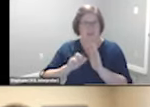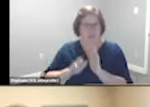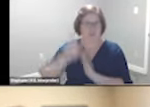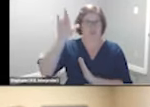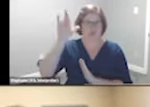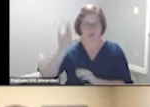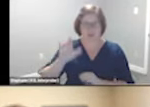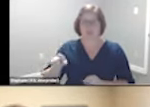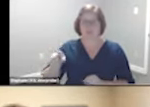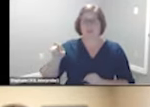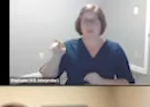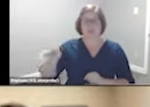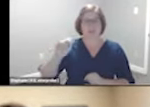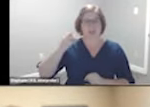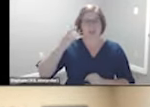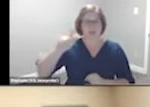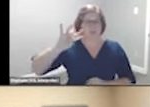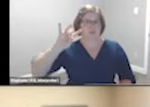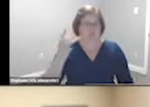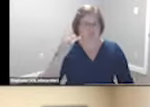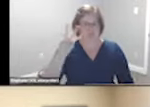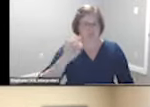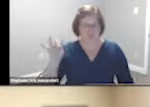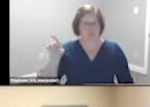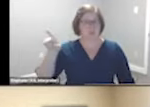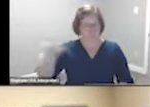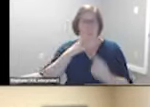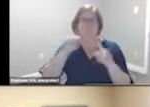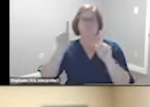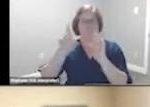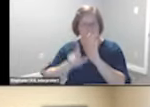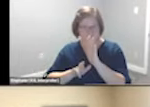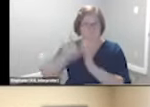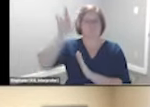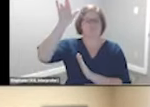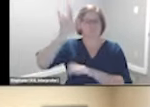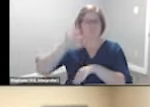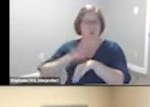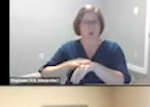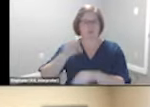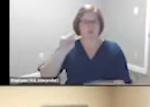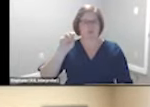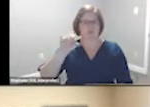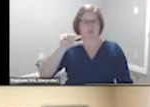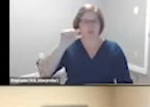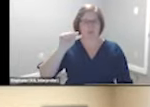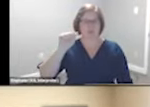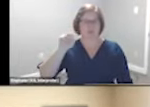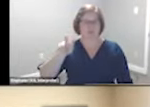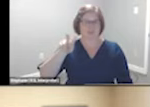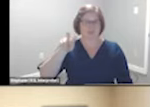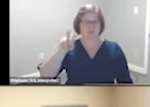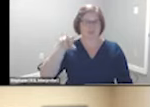she launched into space on board Soyuz TMA-12. During her 11-day mission at the